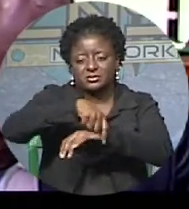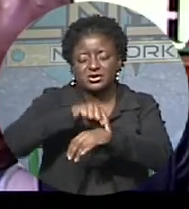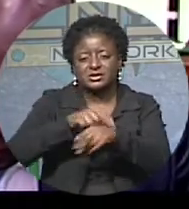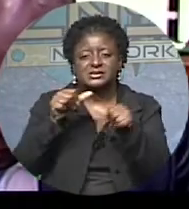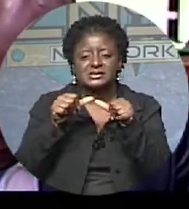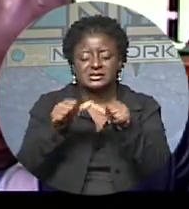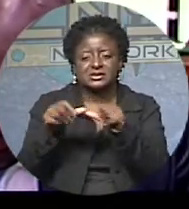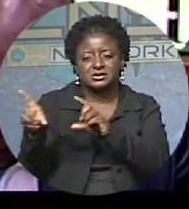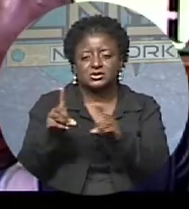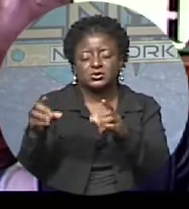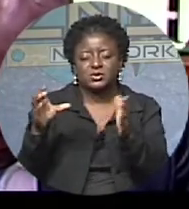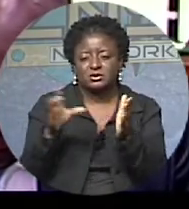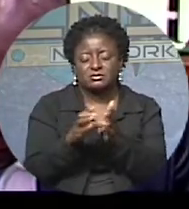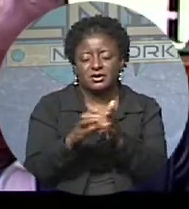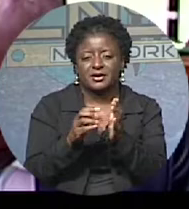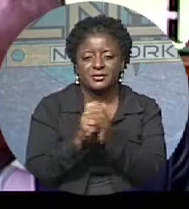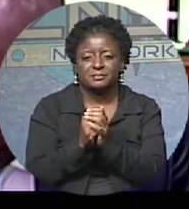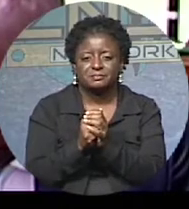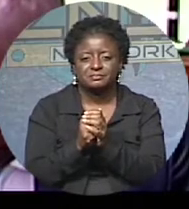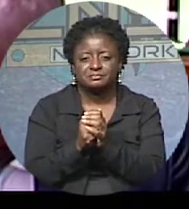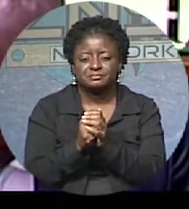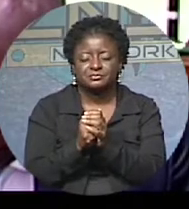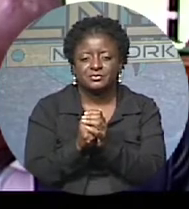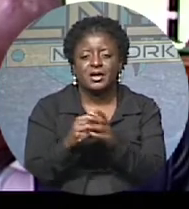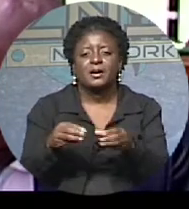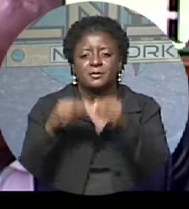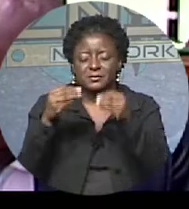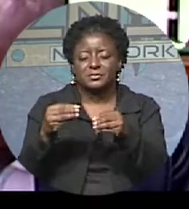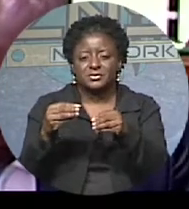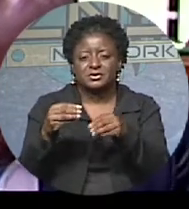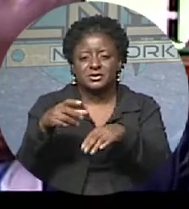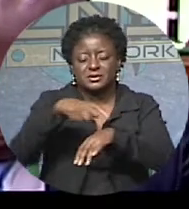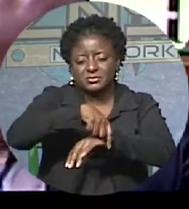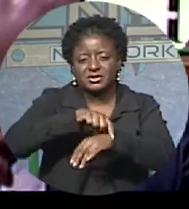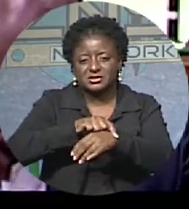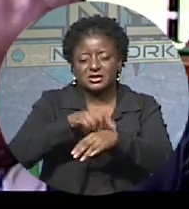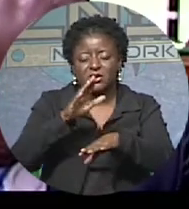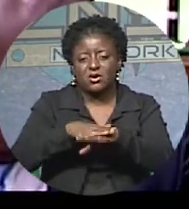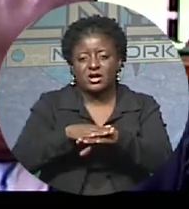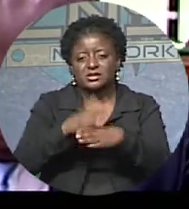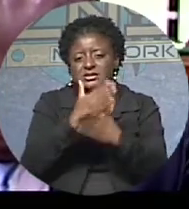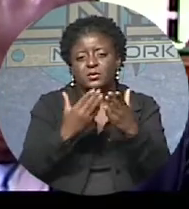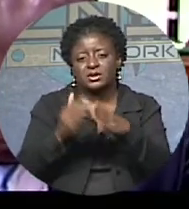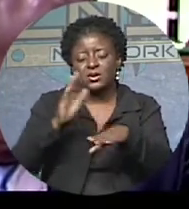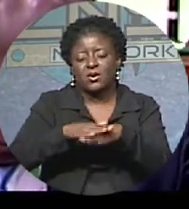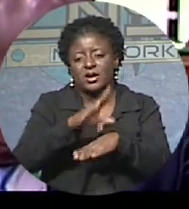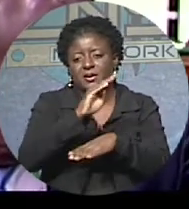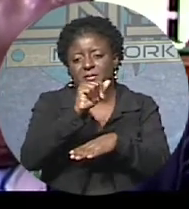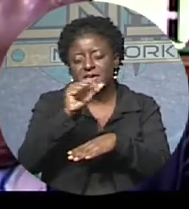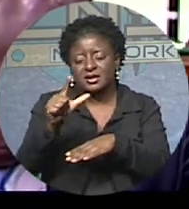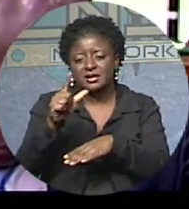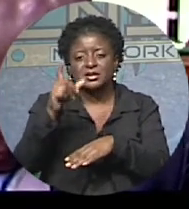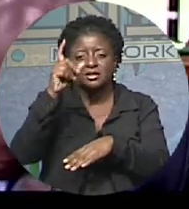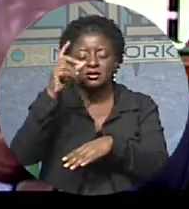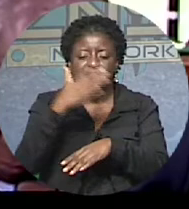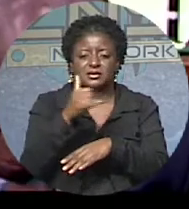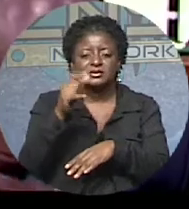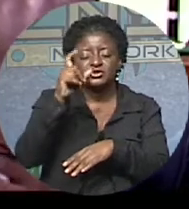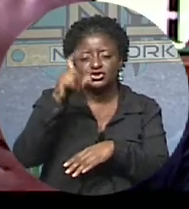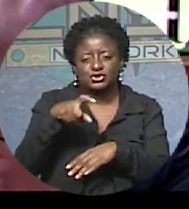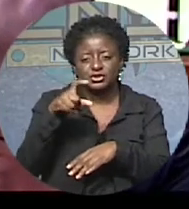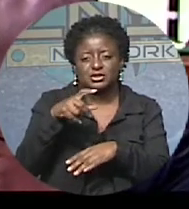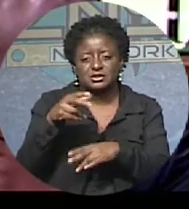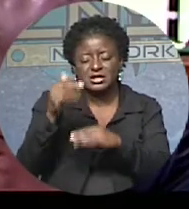judges put a bracelet on somebody who's on bail, what they should do is limit them in terms of